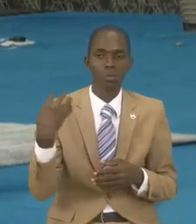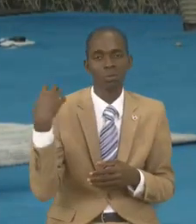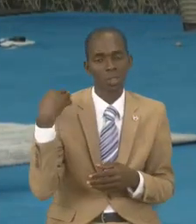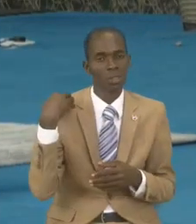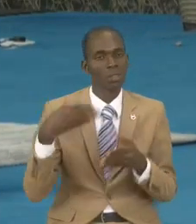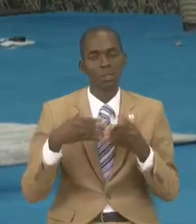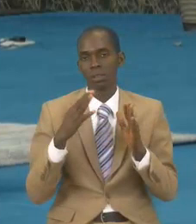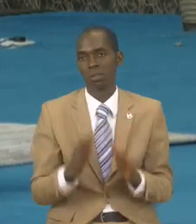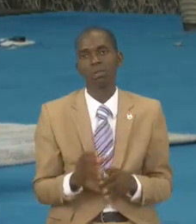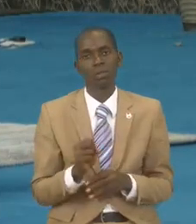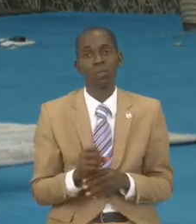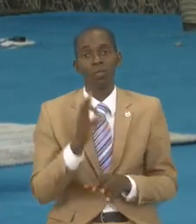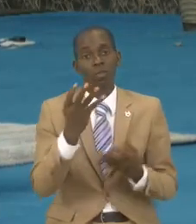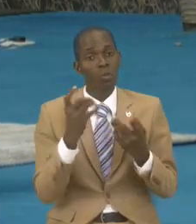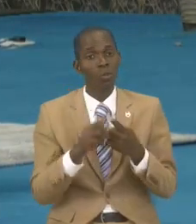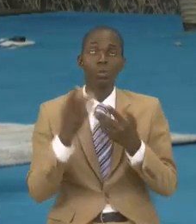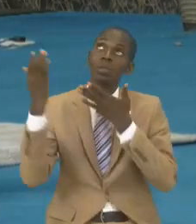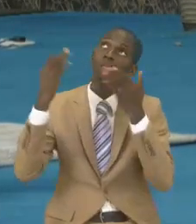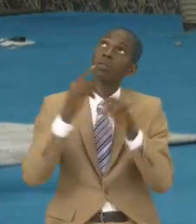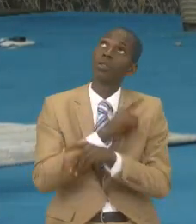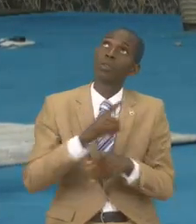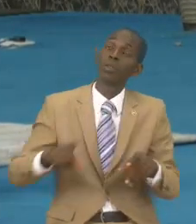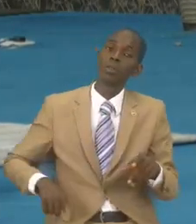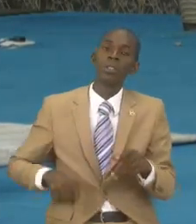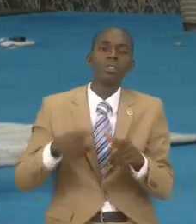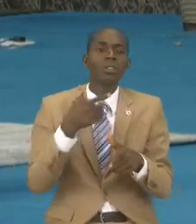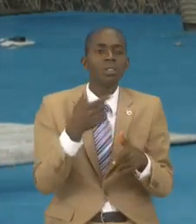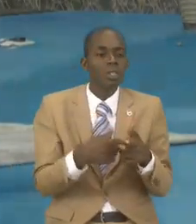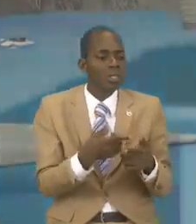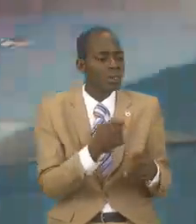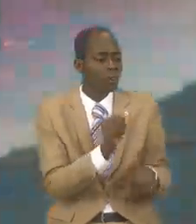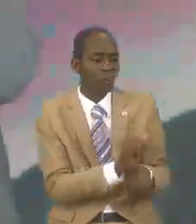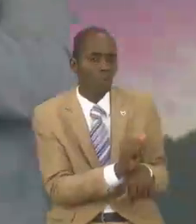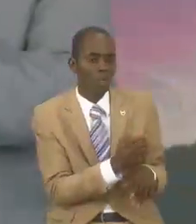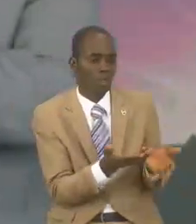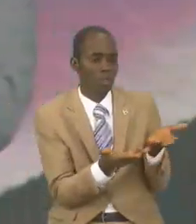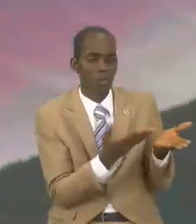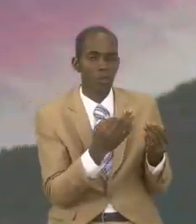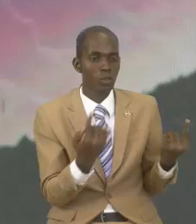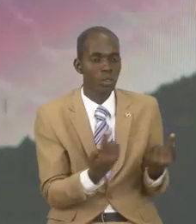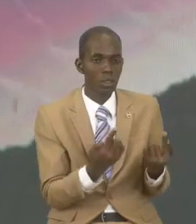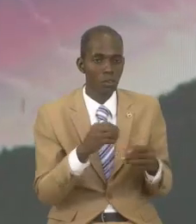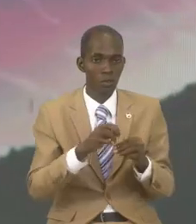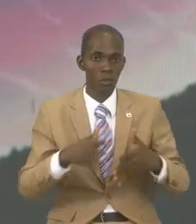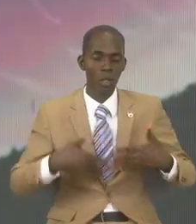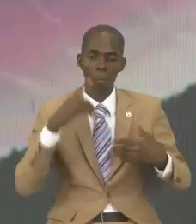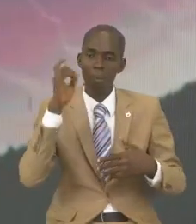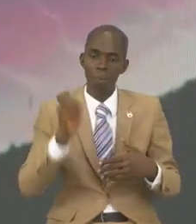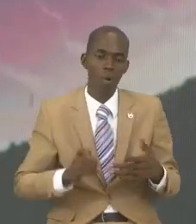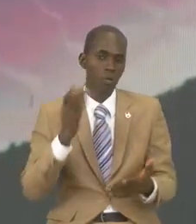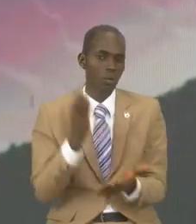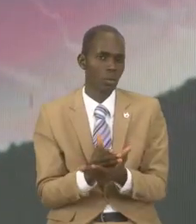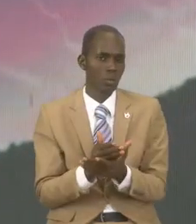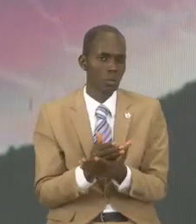Lord, then the service of sin must stop. Have you